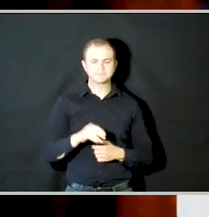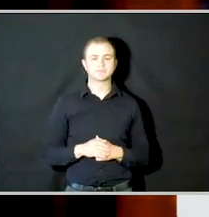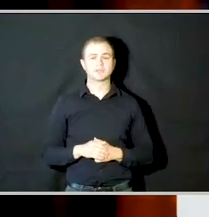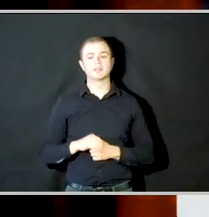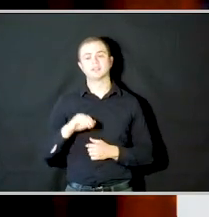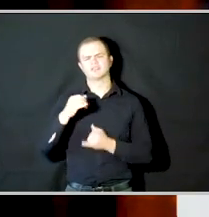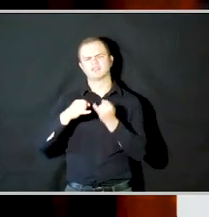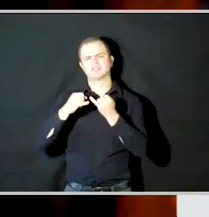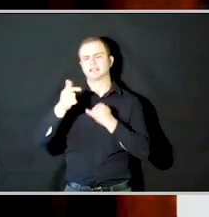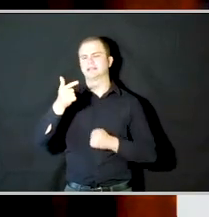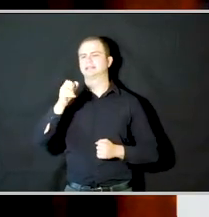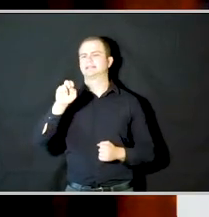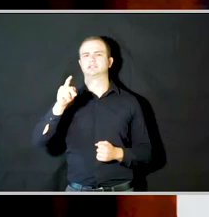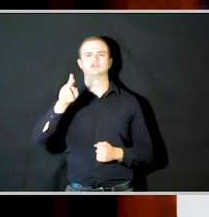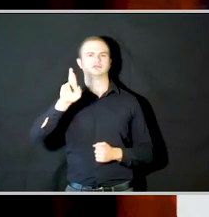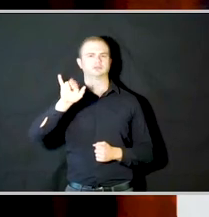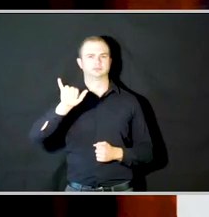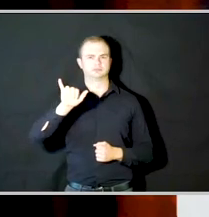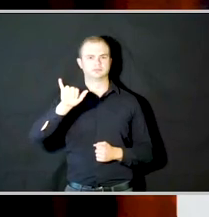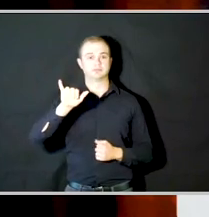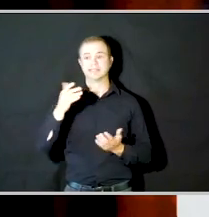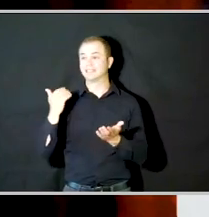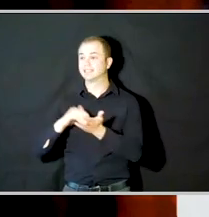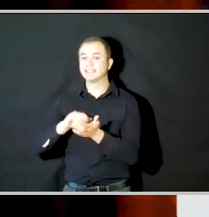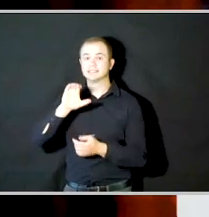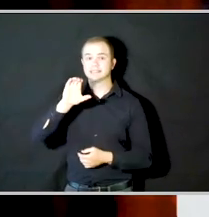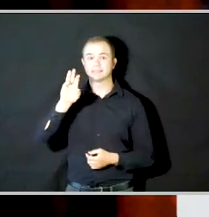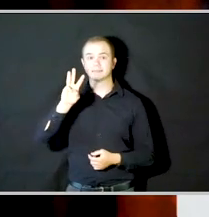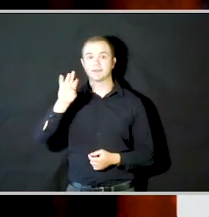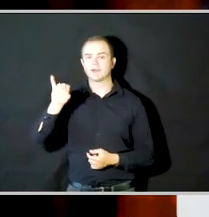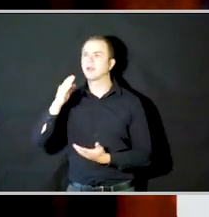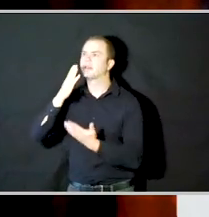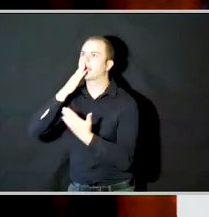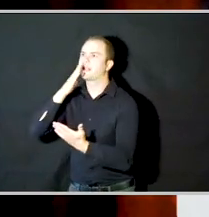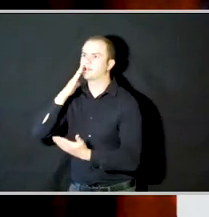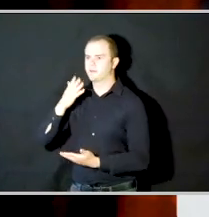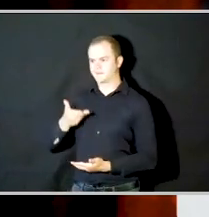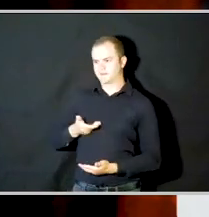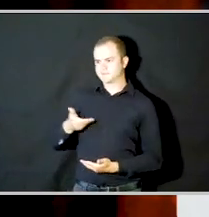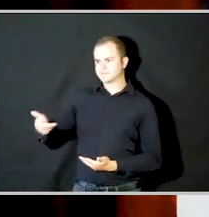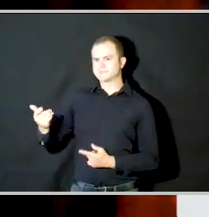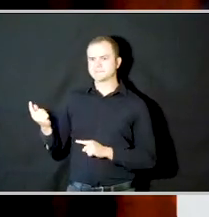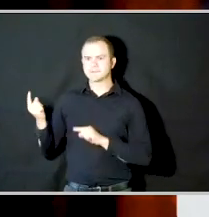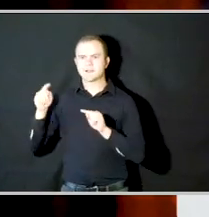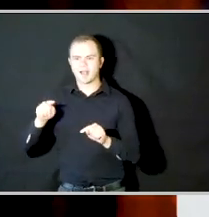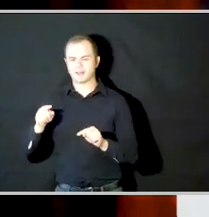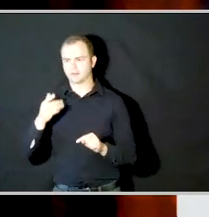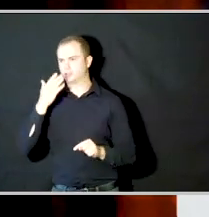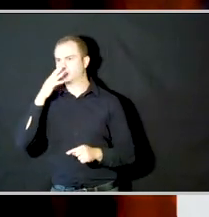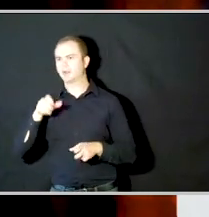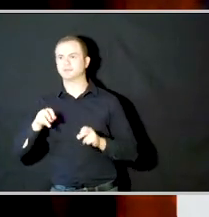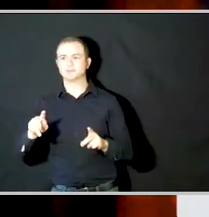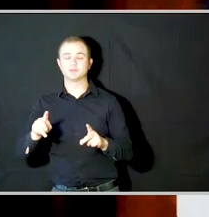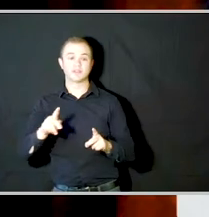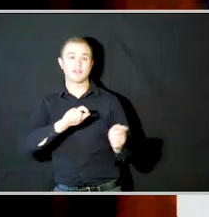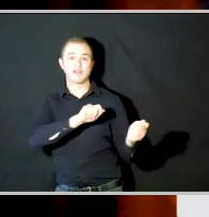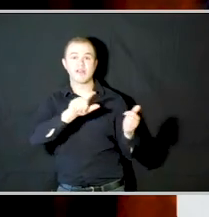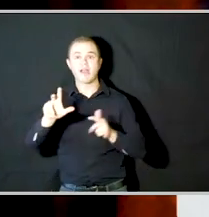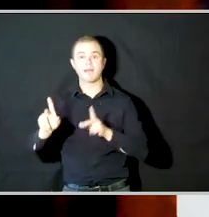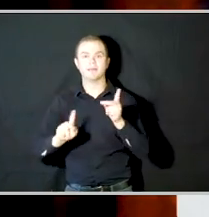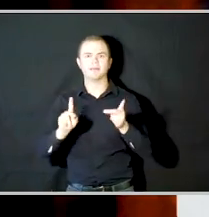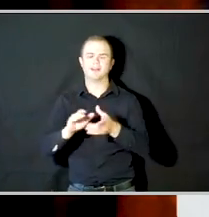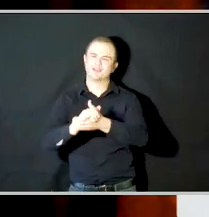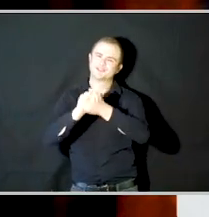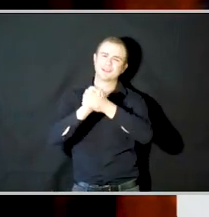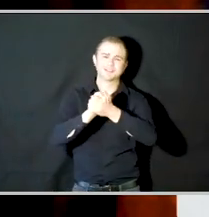Gentry, and thank you for again to CWI for having me and giving me this opportunity. And congratulations to all of you who entered. You did a